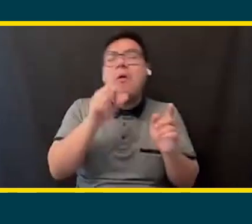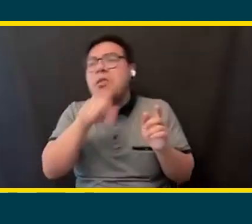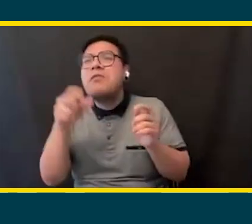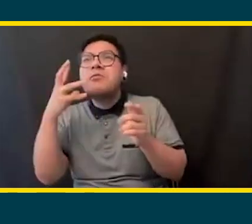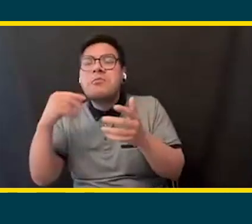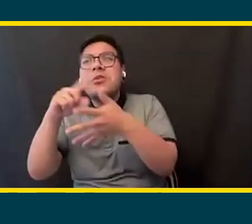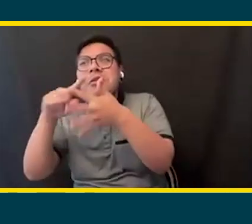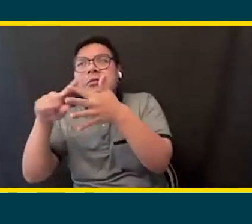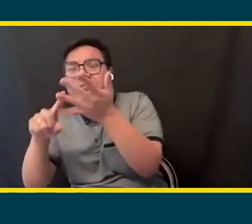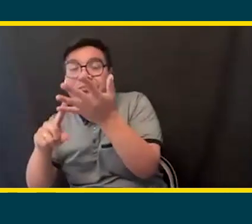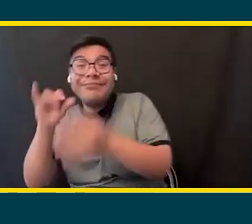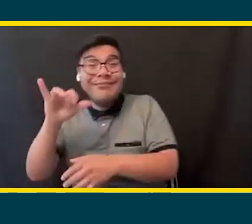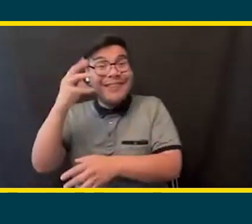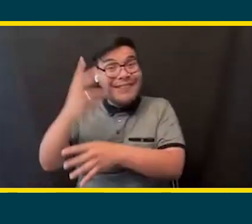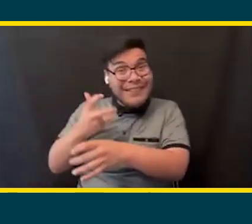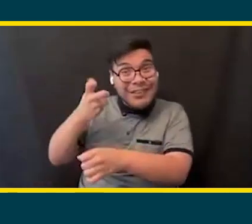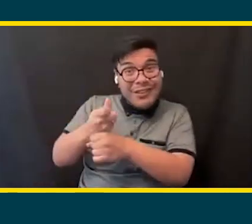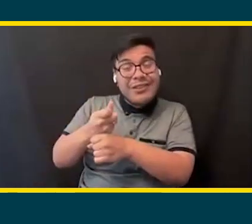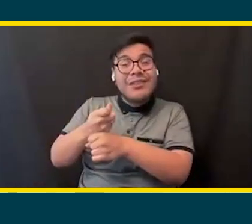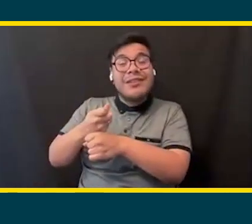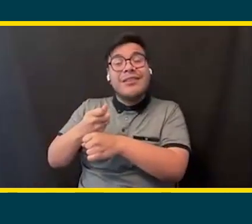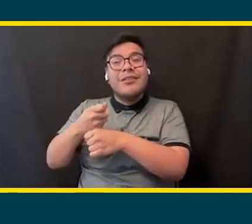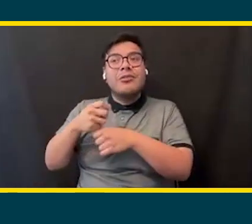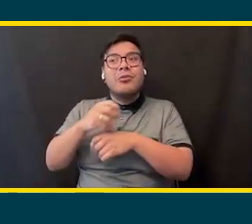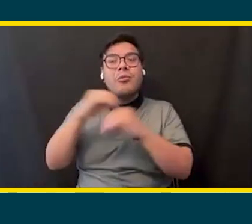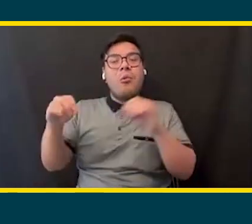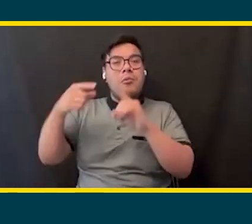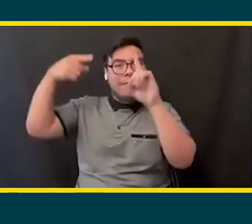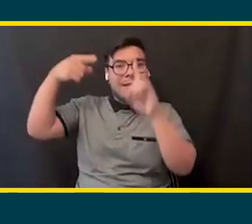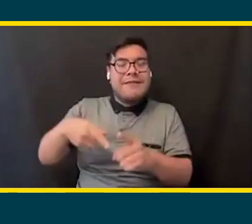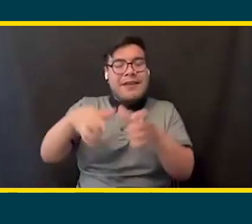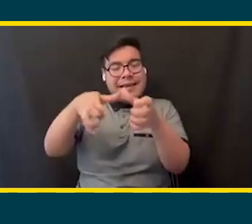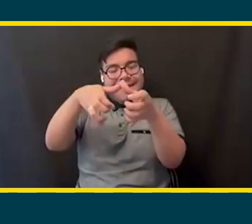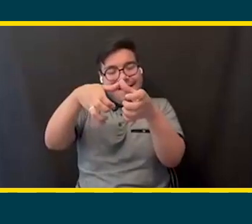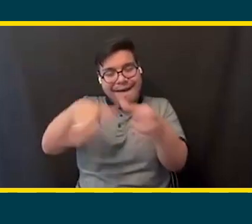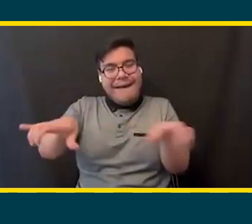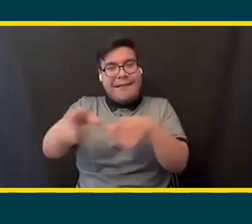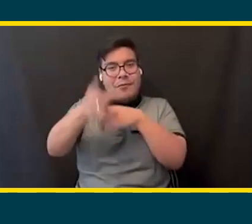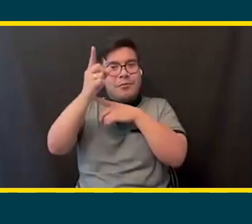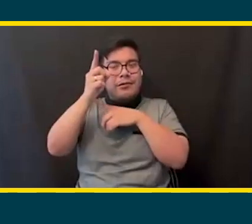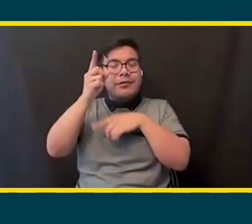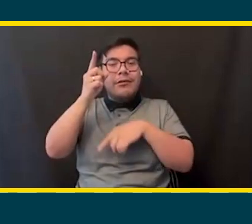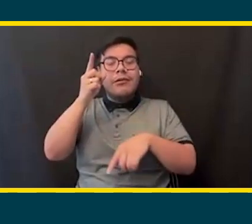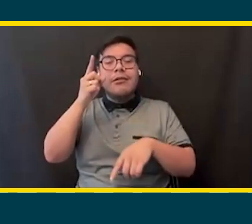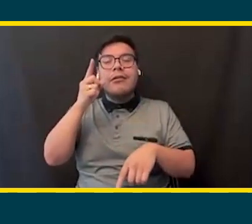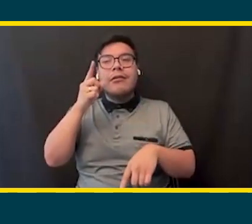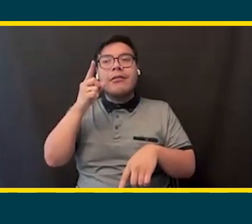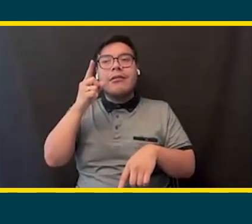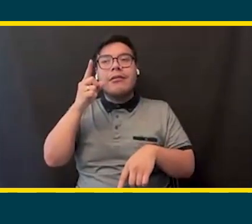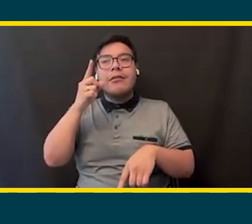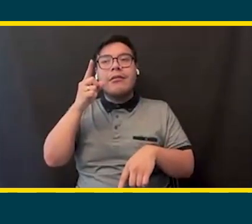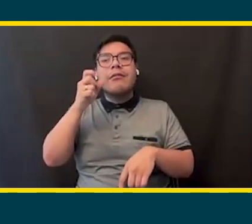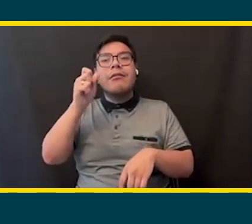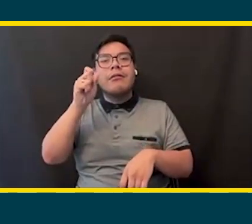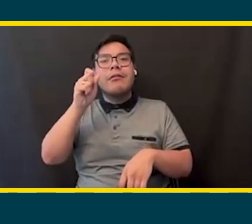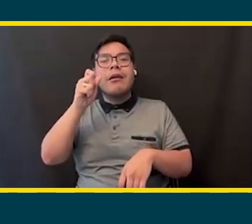years of that. So there was no specific egg moment. I can definitely think of seeing one piece